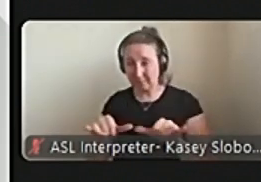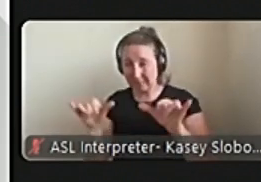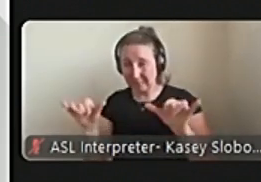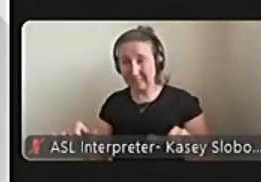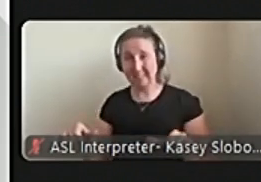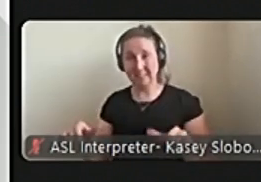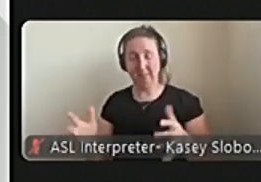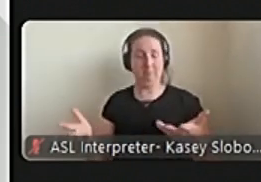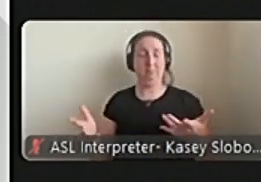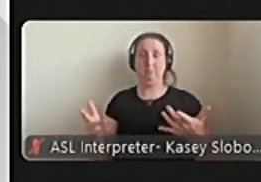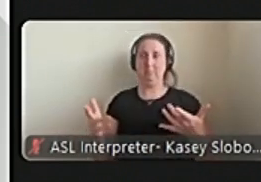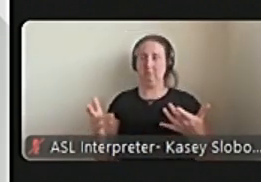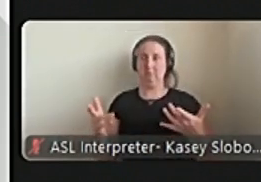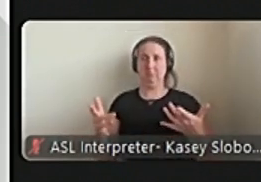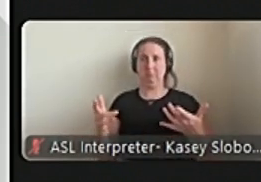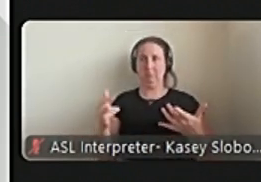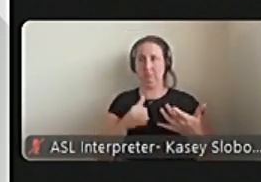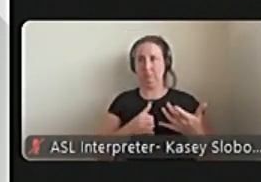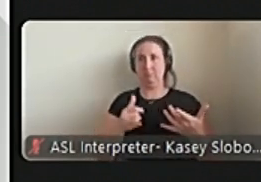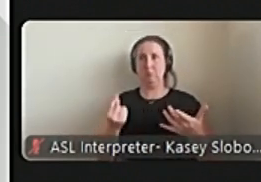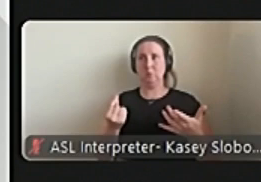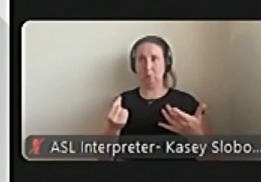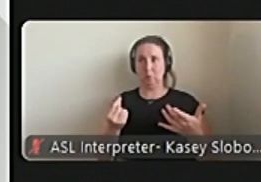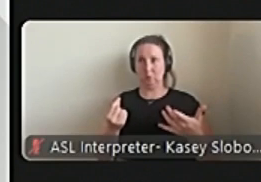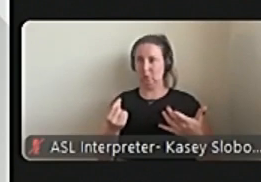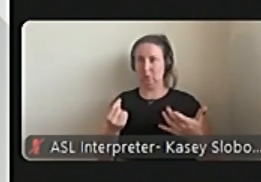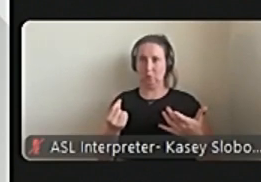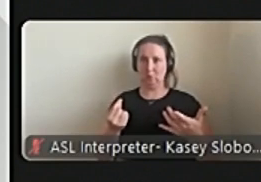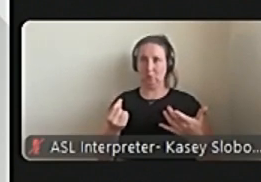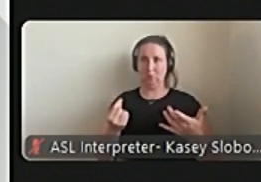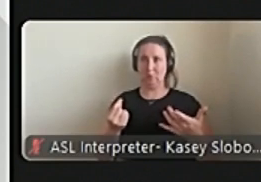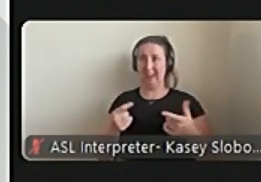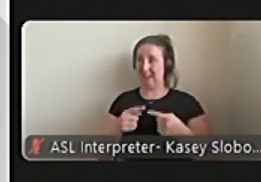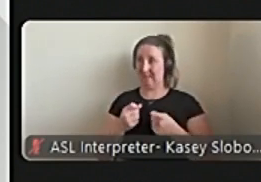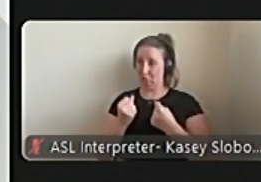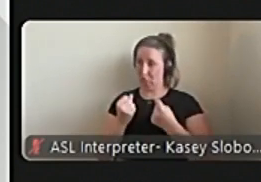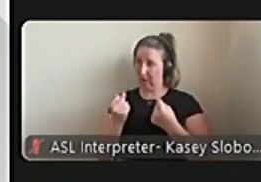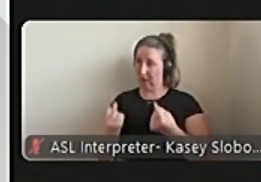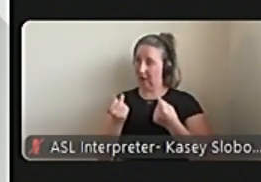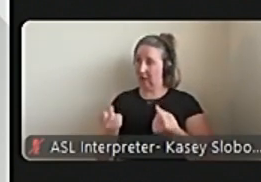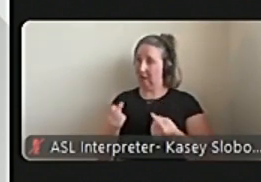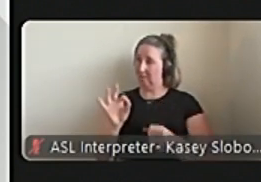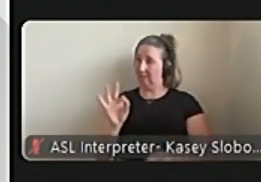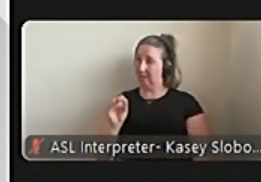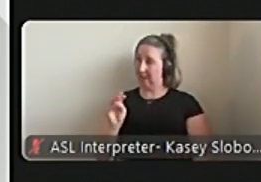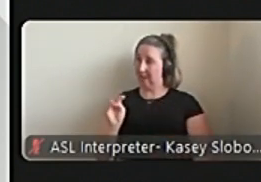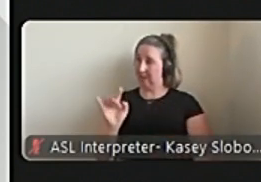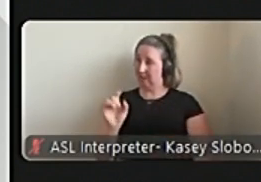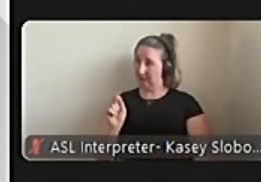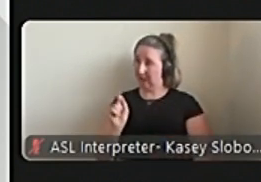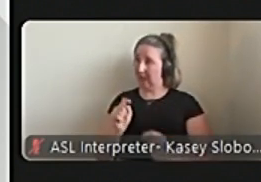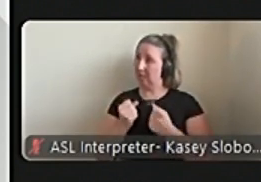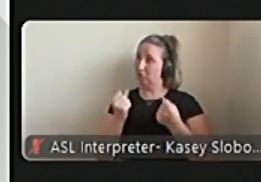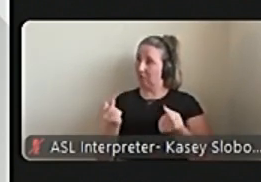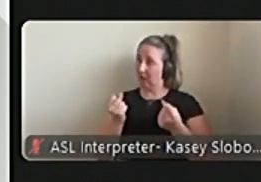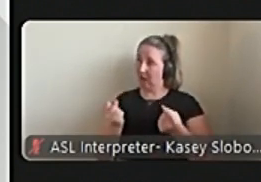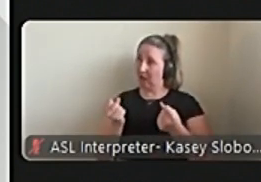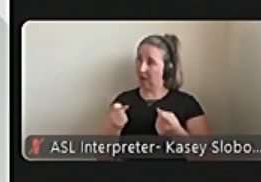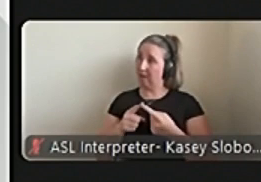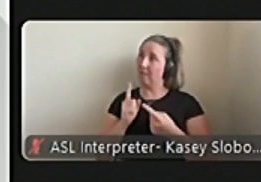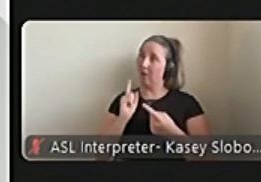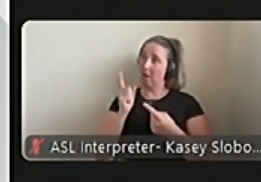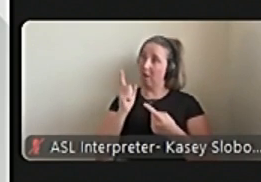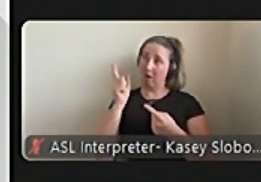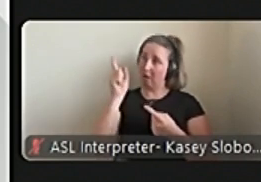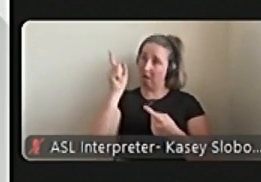addressing. Or you have to drive 90 miles Yeah. to get to physicians that are truly informed about what you really Yeah, need. yeah, you're